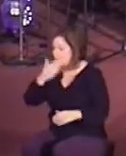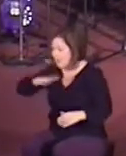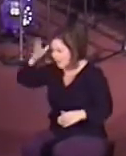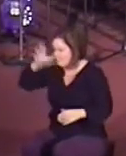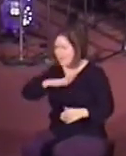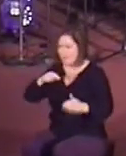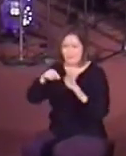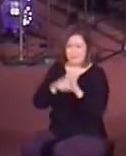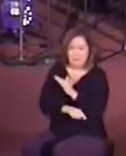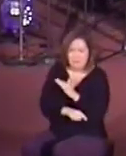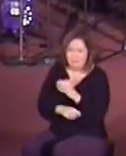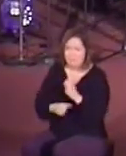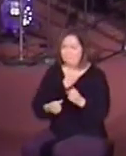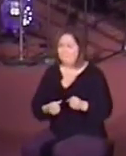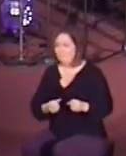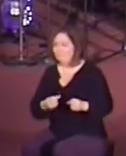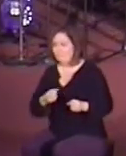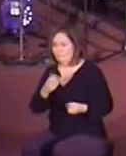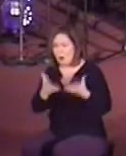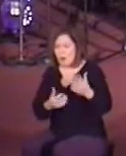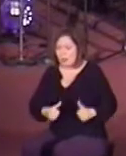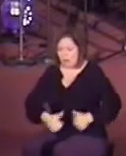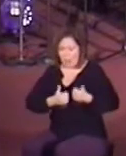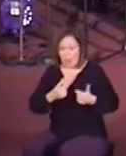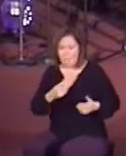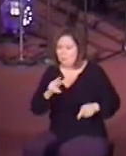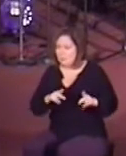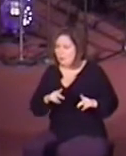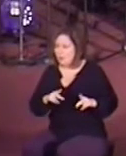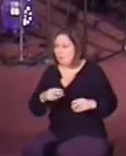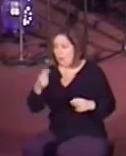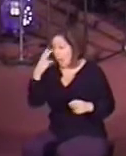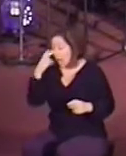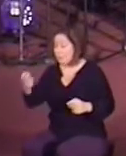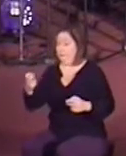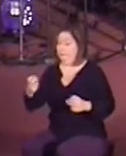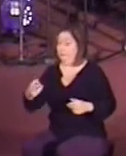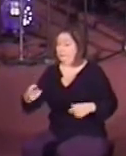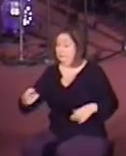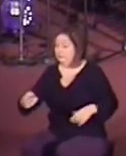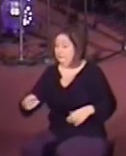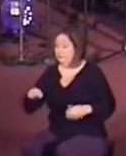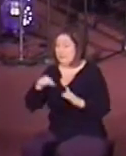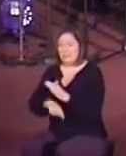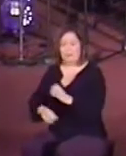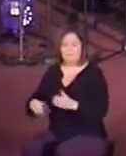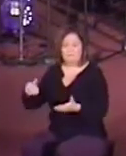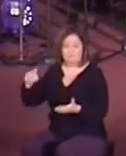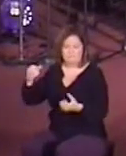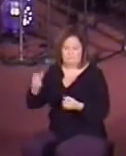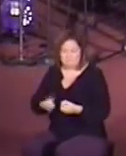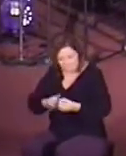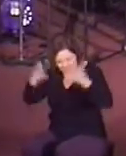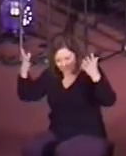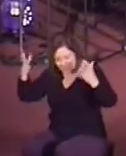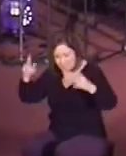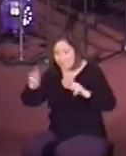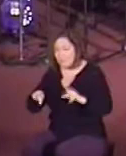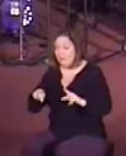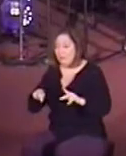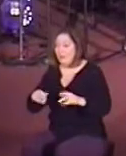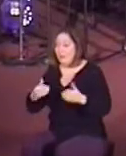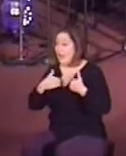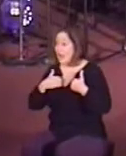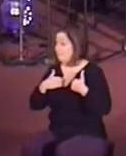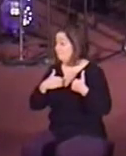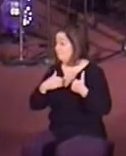had murdered and killed and burned alive and poked out eyes and killed tons of people and probably had dozens,